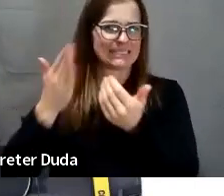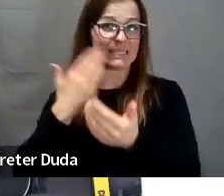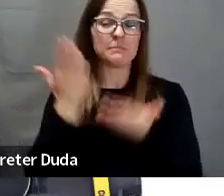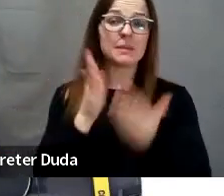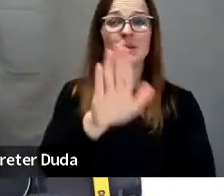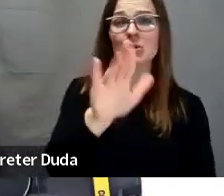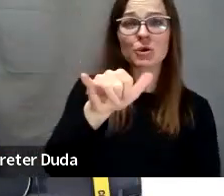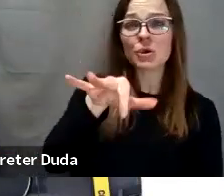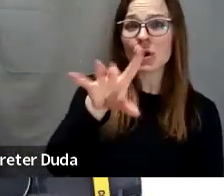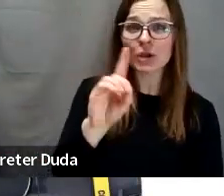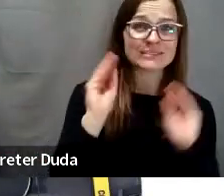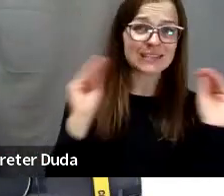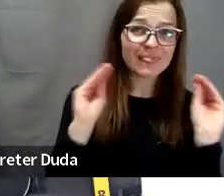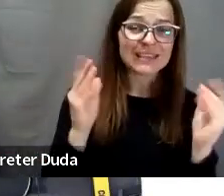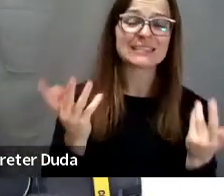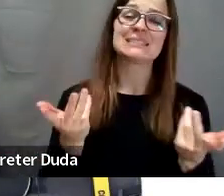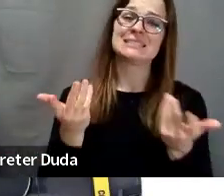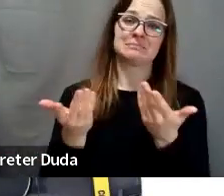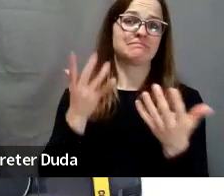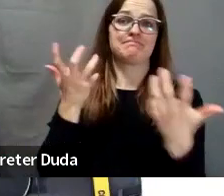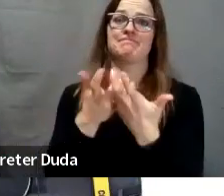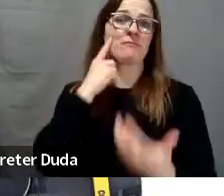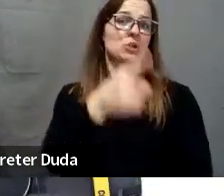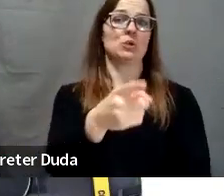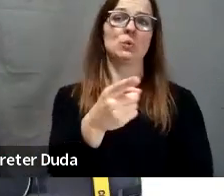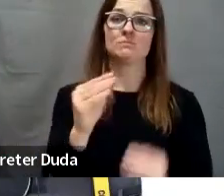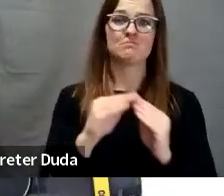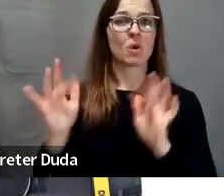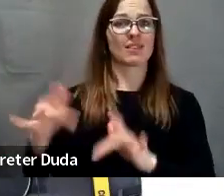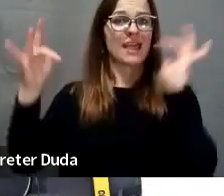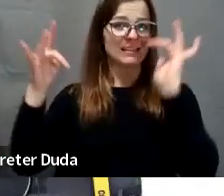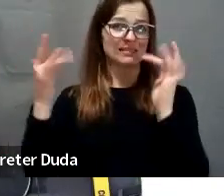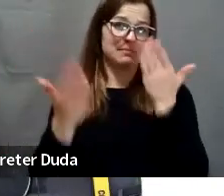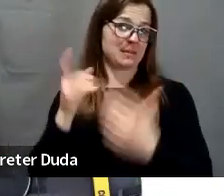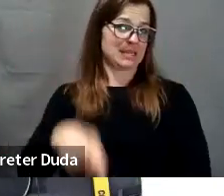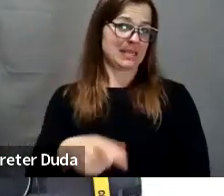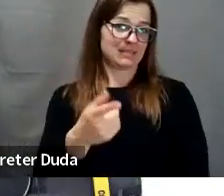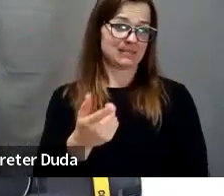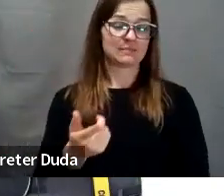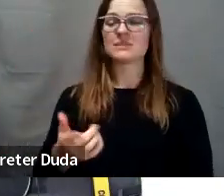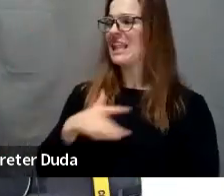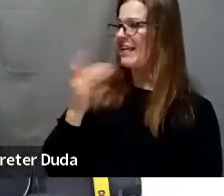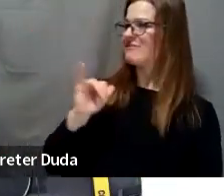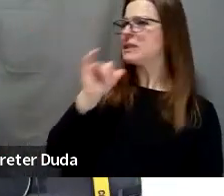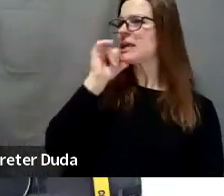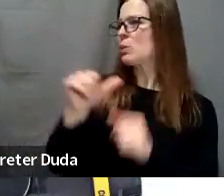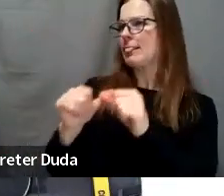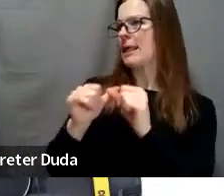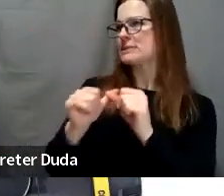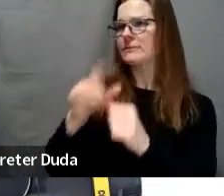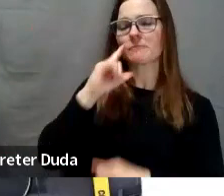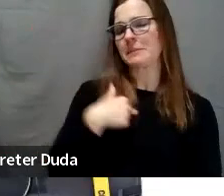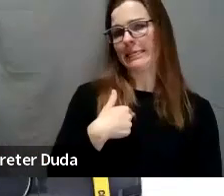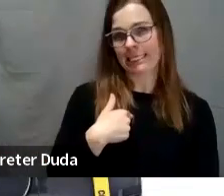be, maybe a more lightweight hose is something that you might need. So there are I feel like options that out wouldn't there. last long for me,